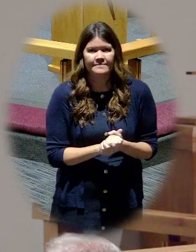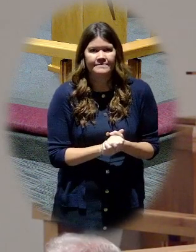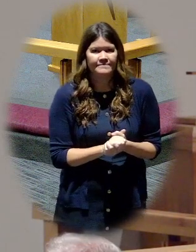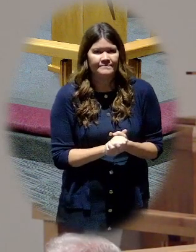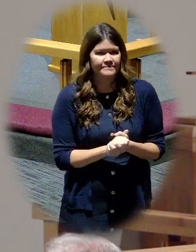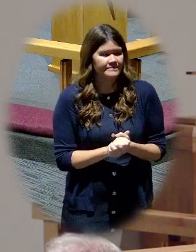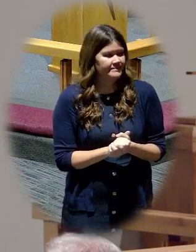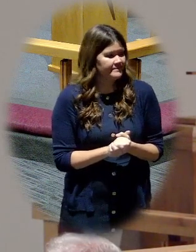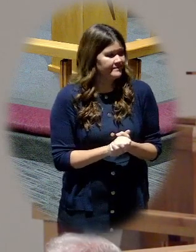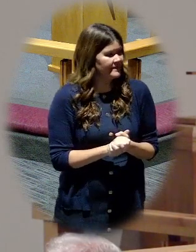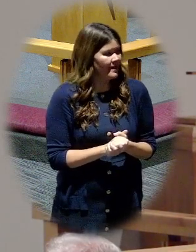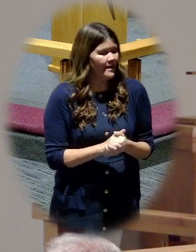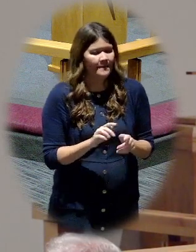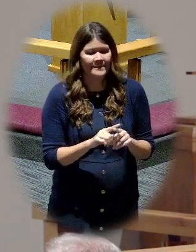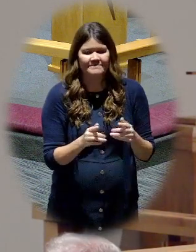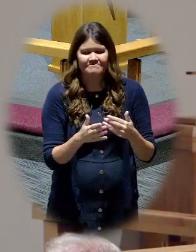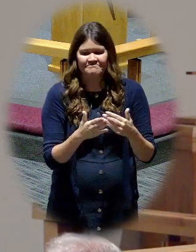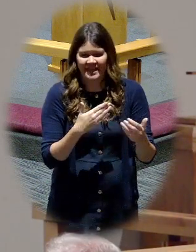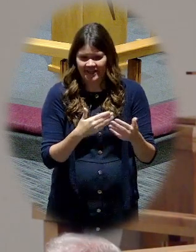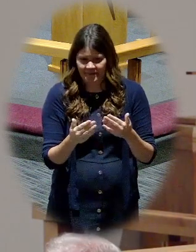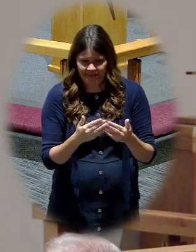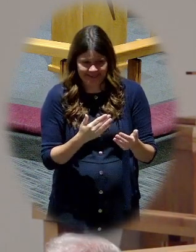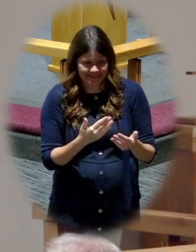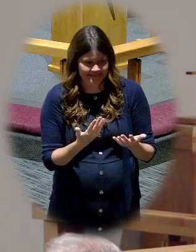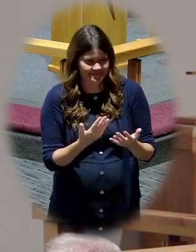All right. But anyway,